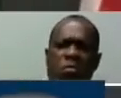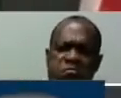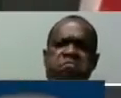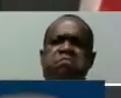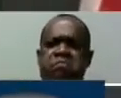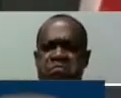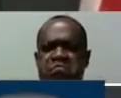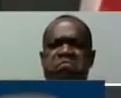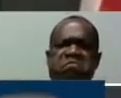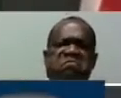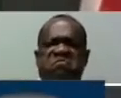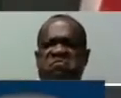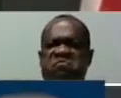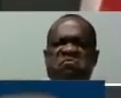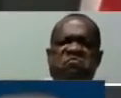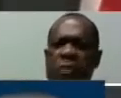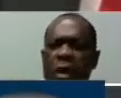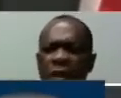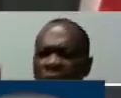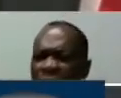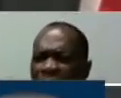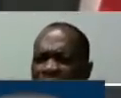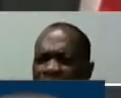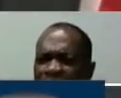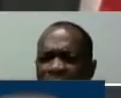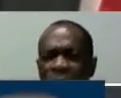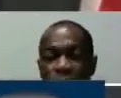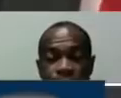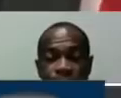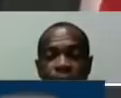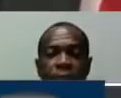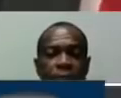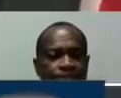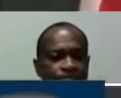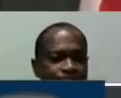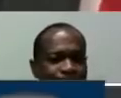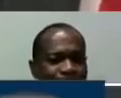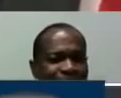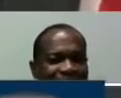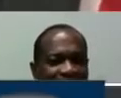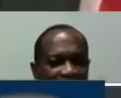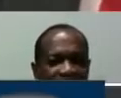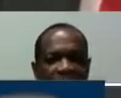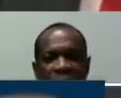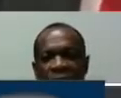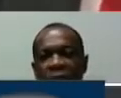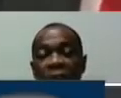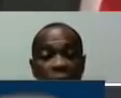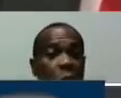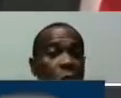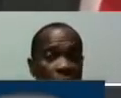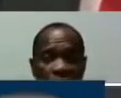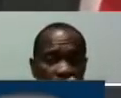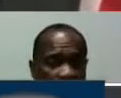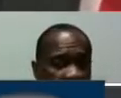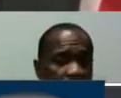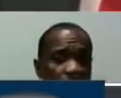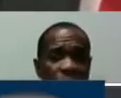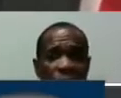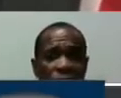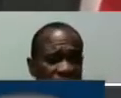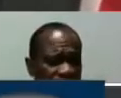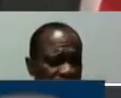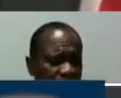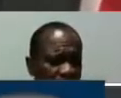It is that the scientists, the world's body of scientists, and the undisputed facts are